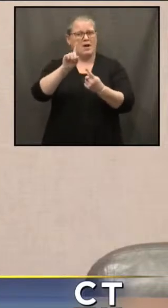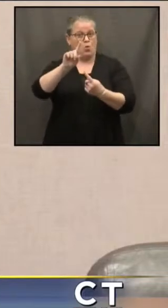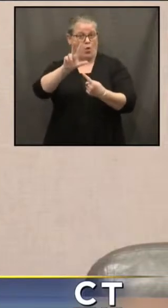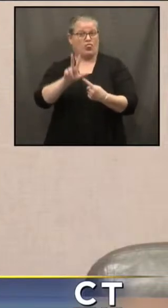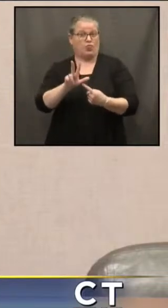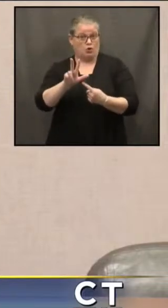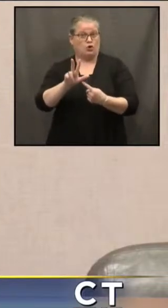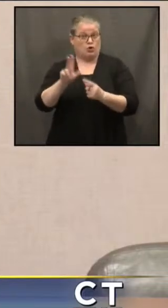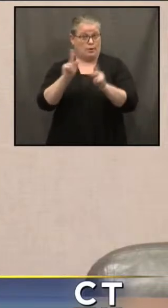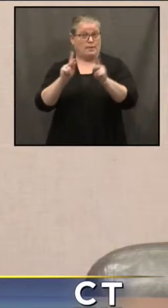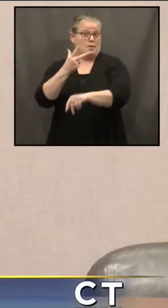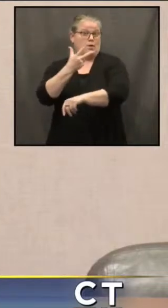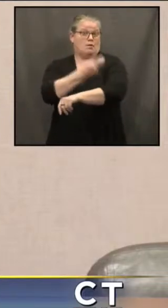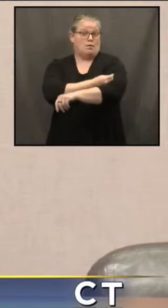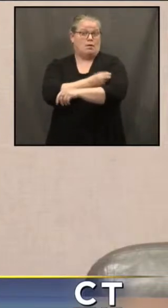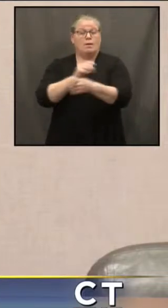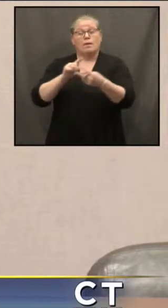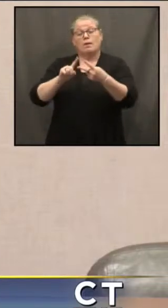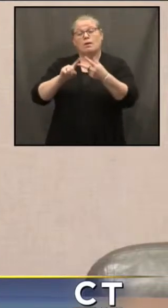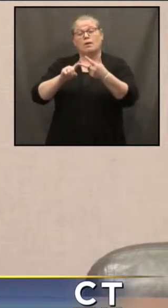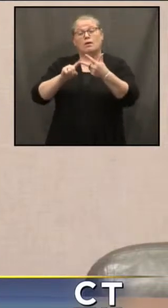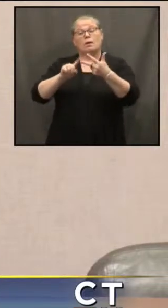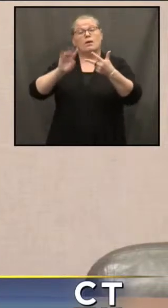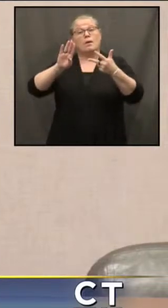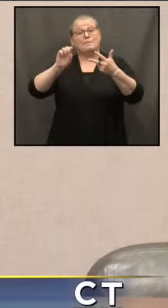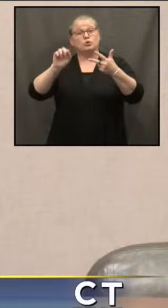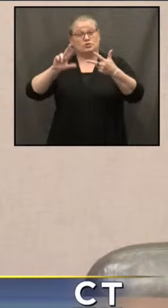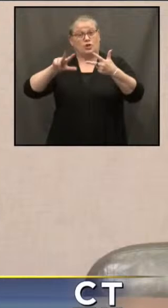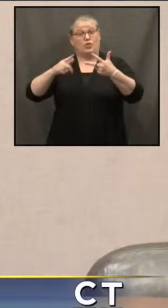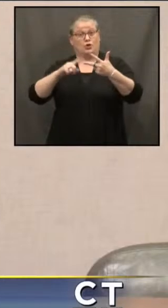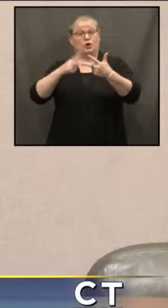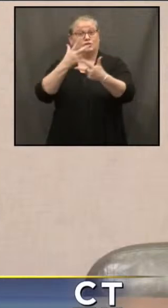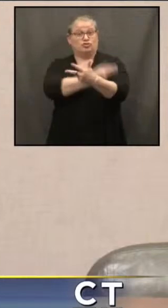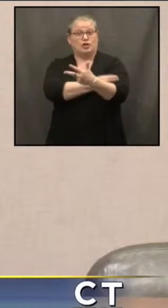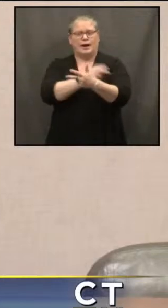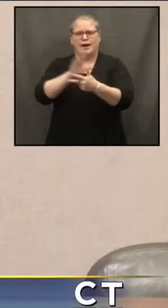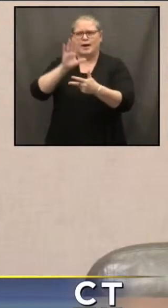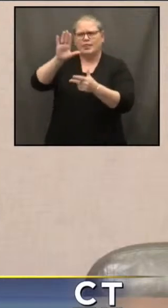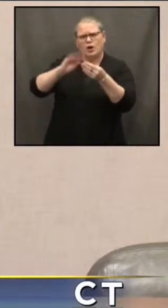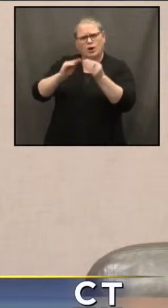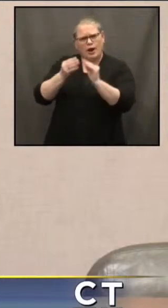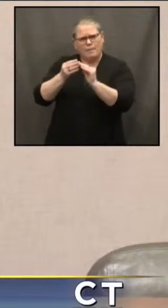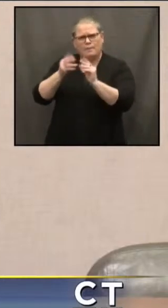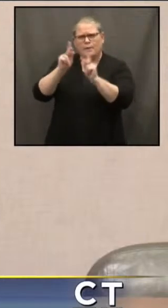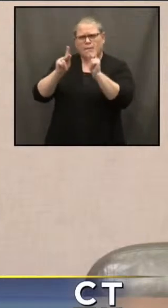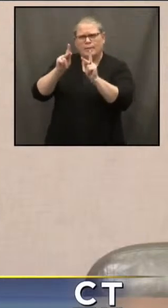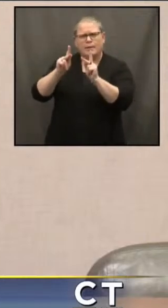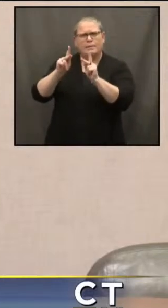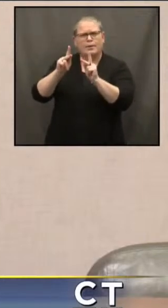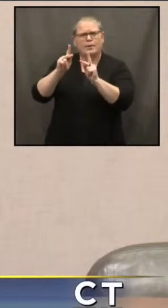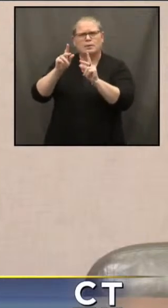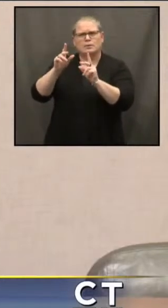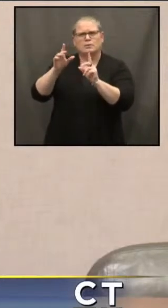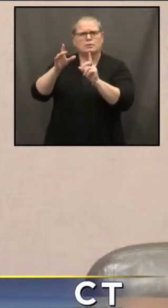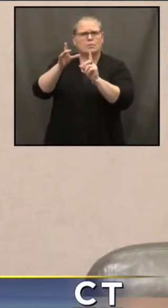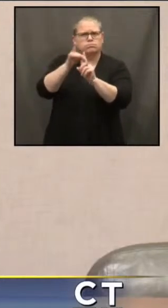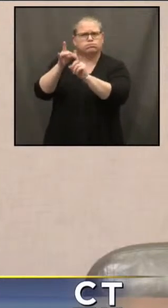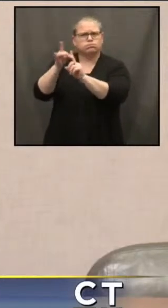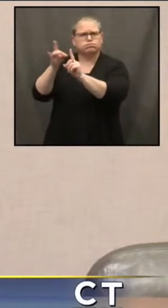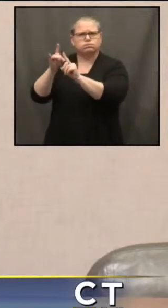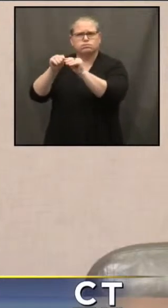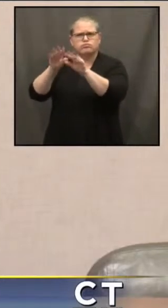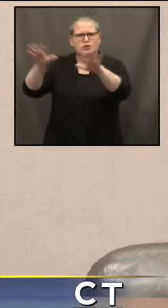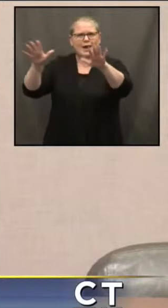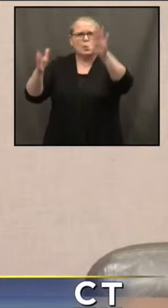curve of cases come down. Now, that happened at a different time of year, different season. So how is the winter